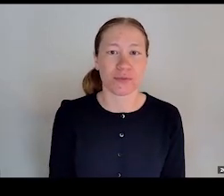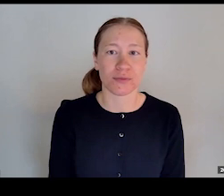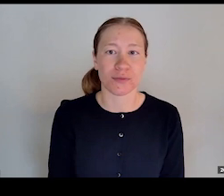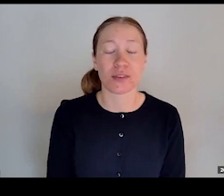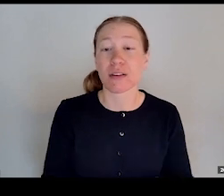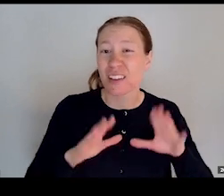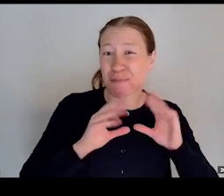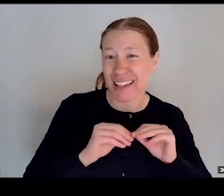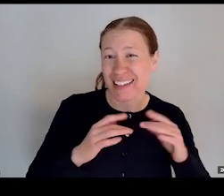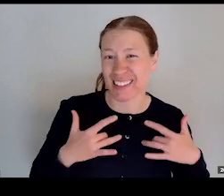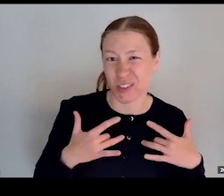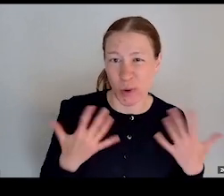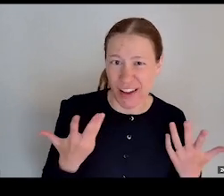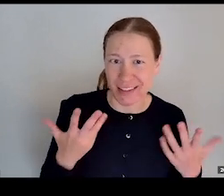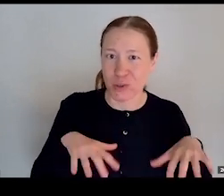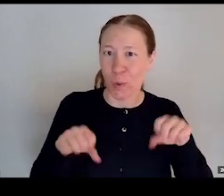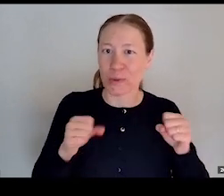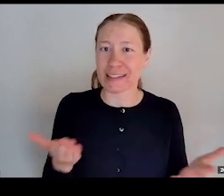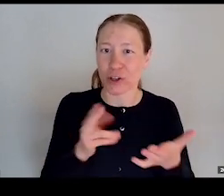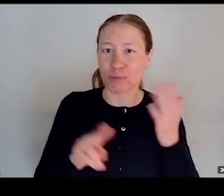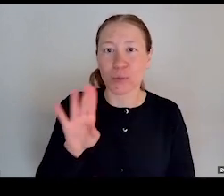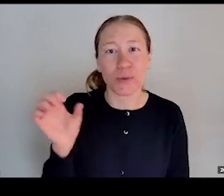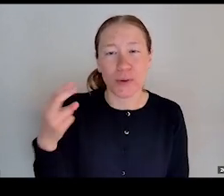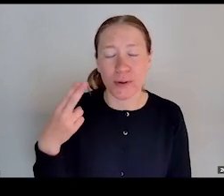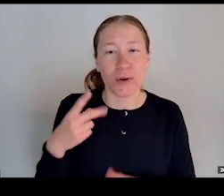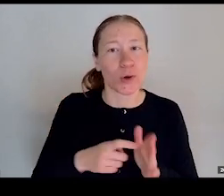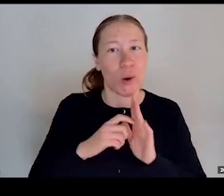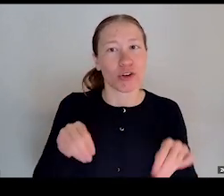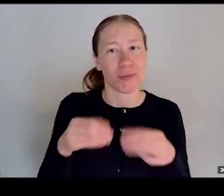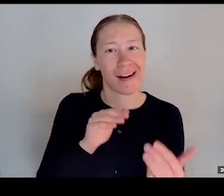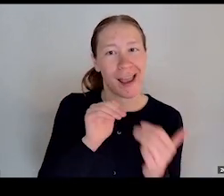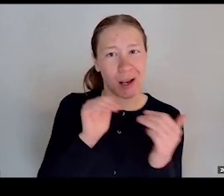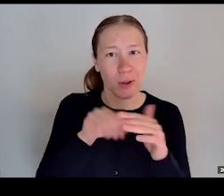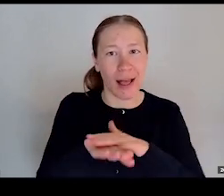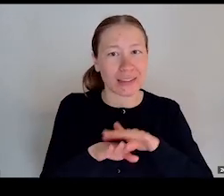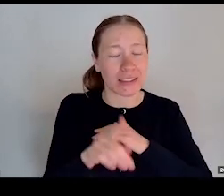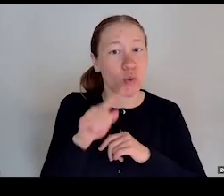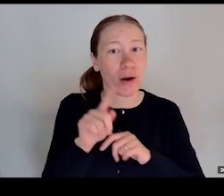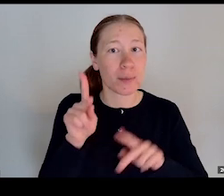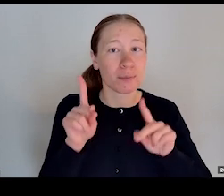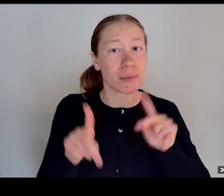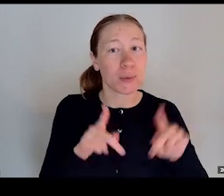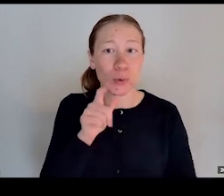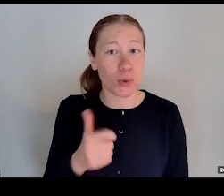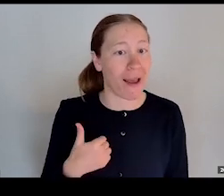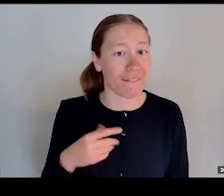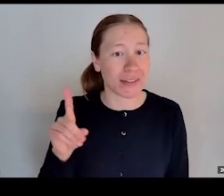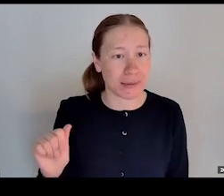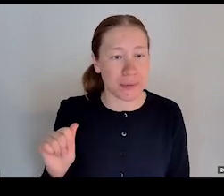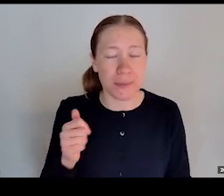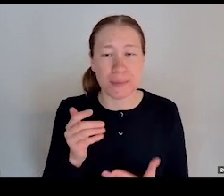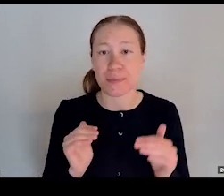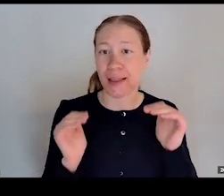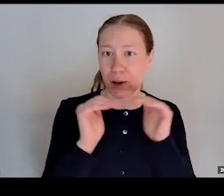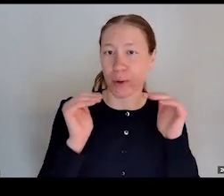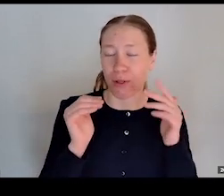So meetings or events hosted at U of M are required to provide equitable access to people with disabilities. Equitable access is